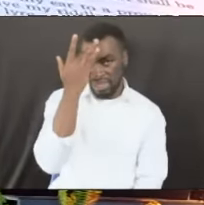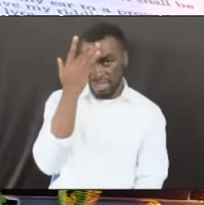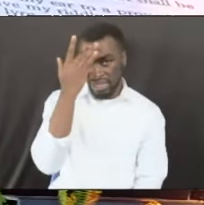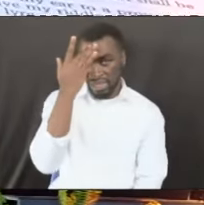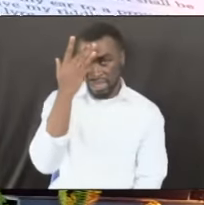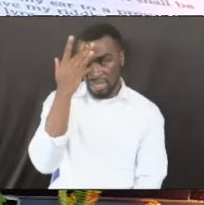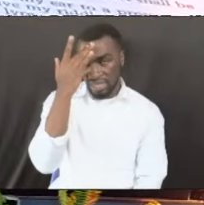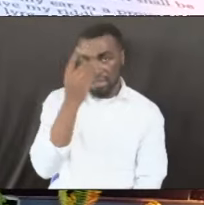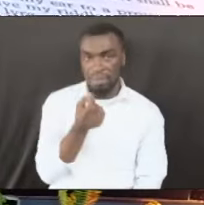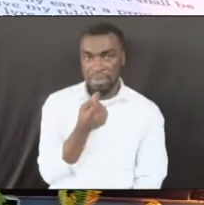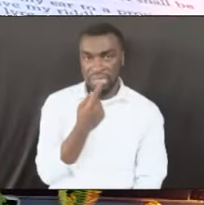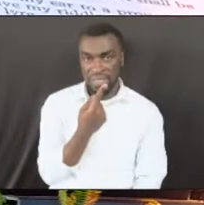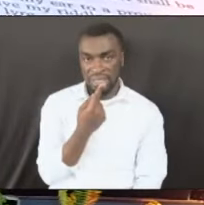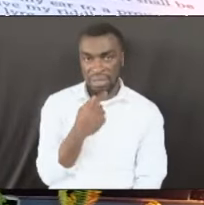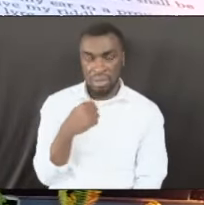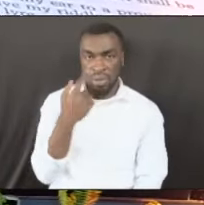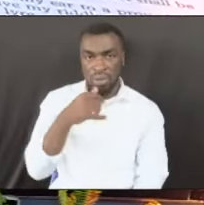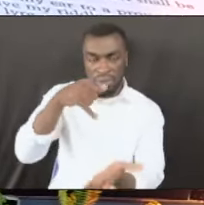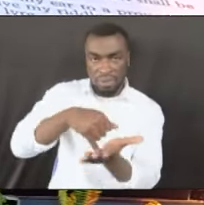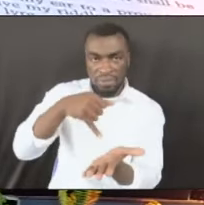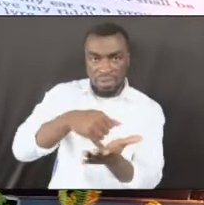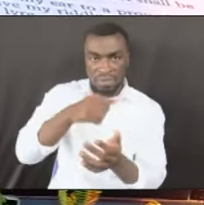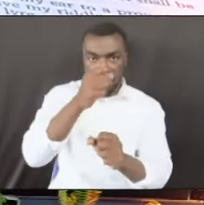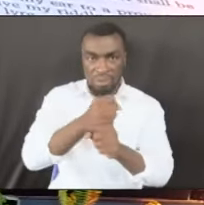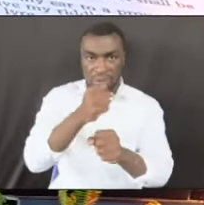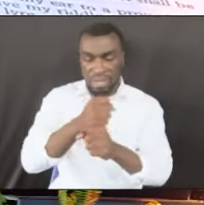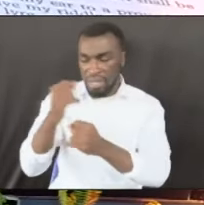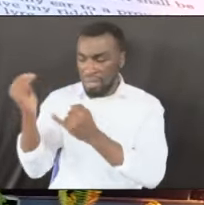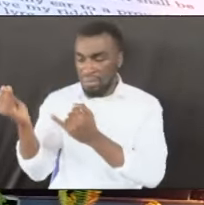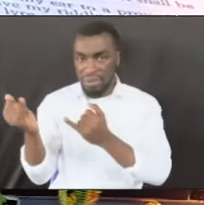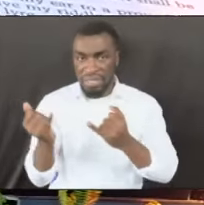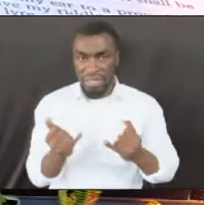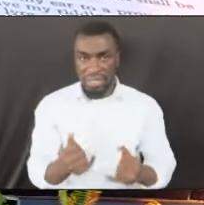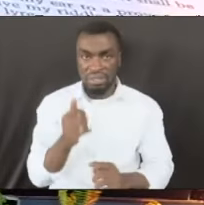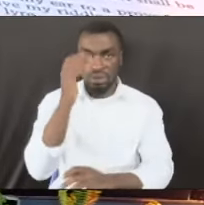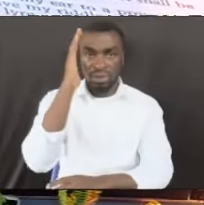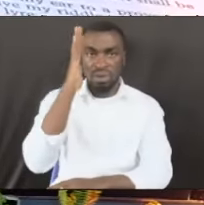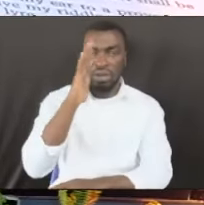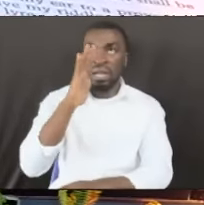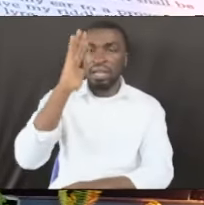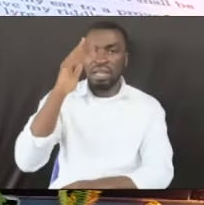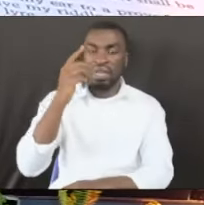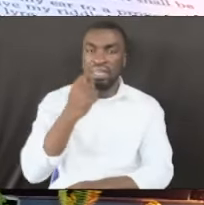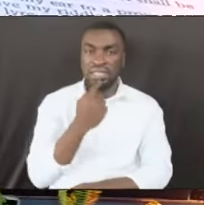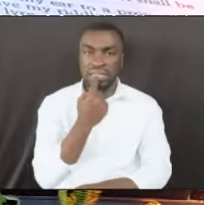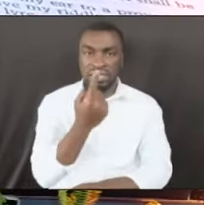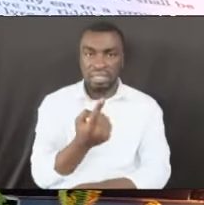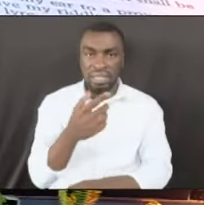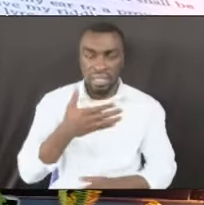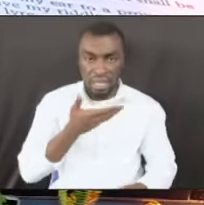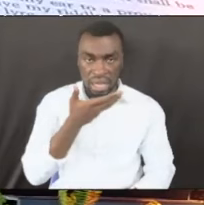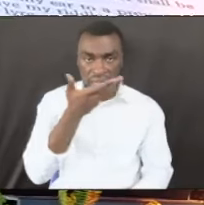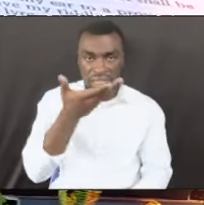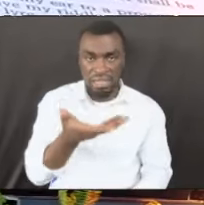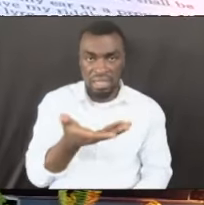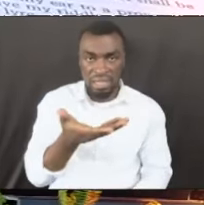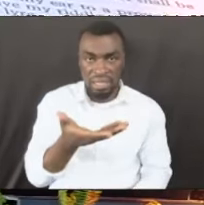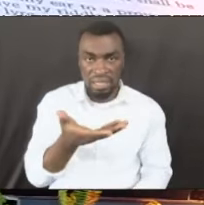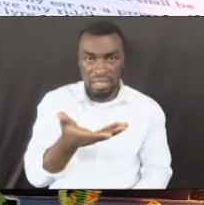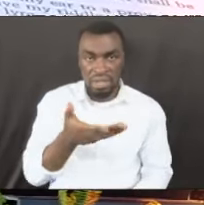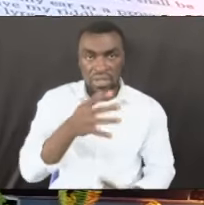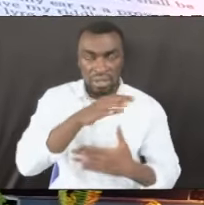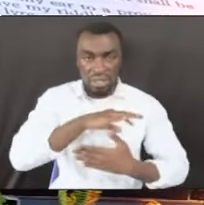work are invited to call upon God, and he has pledged himself to answer them. Their soul shall